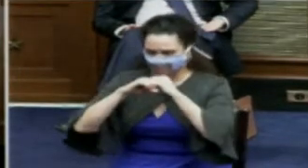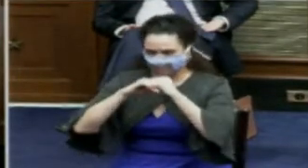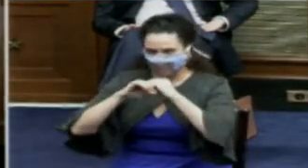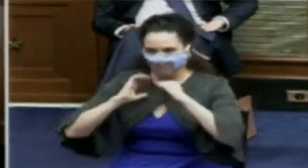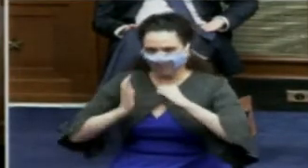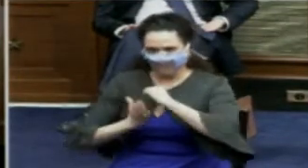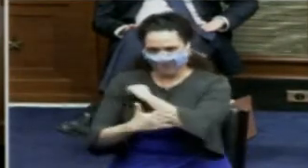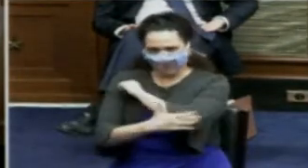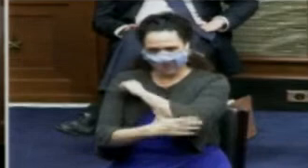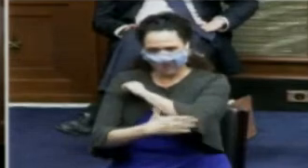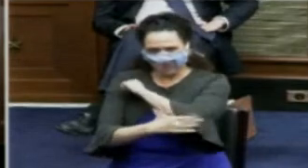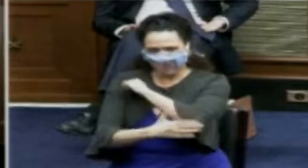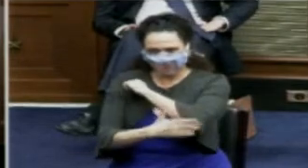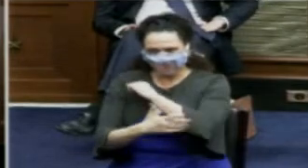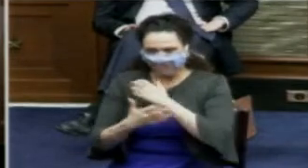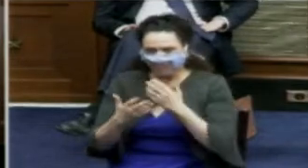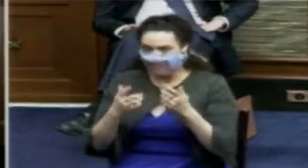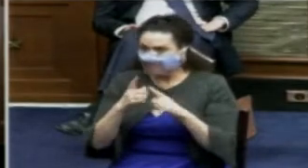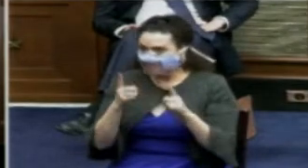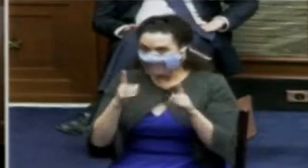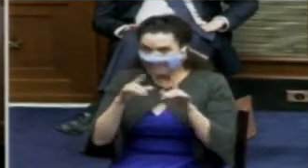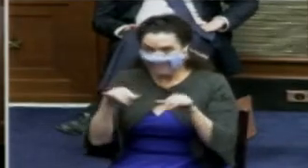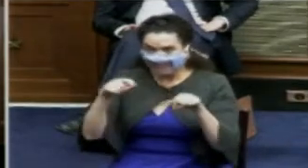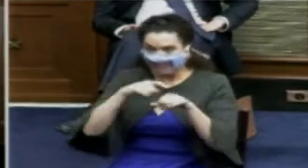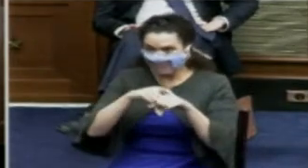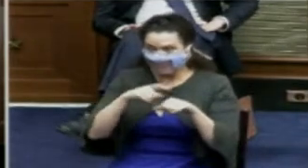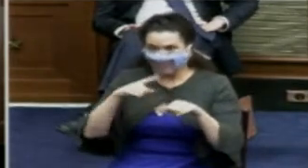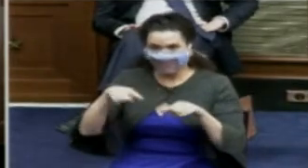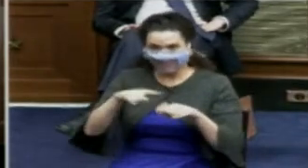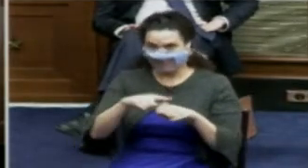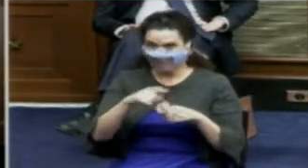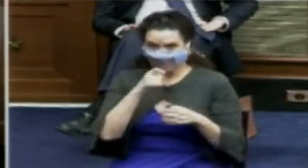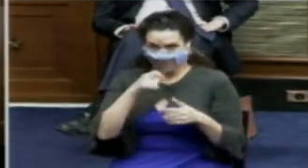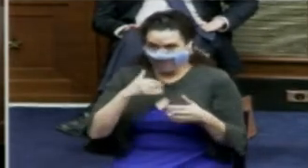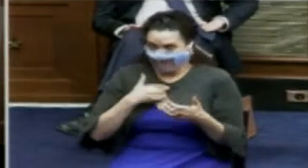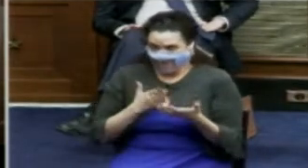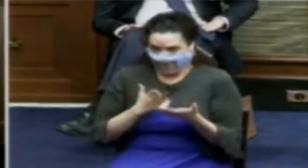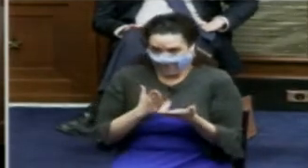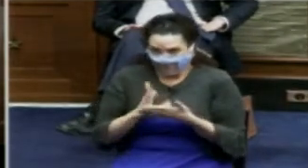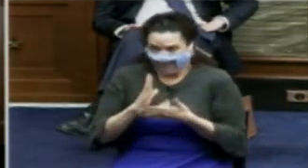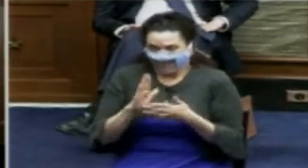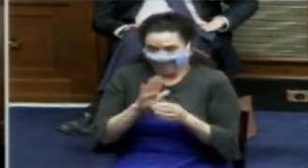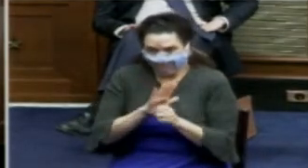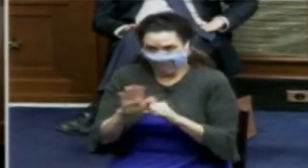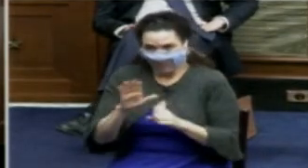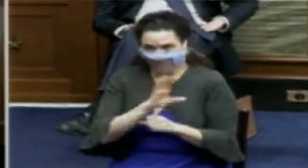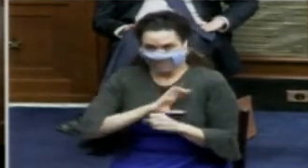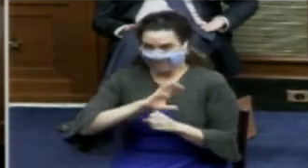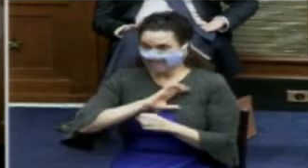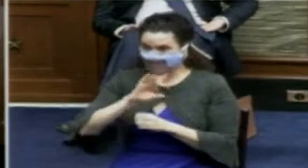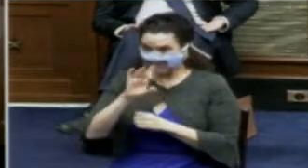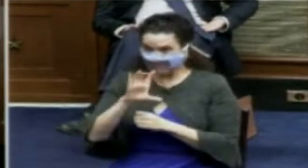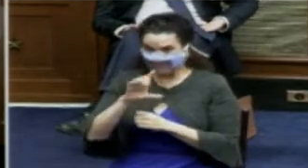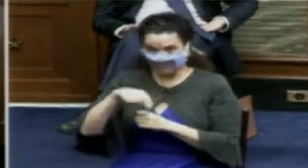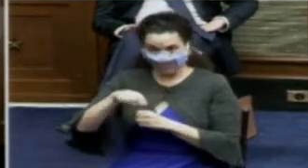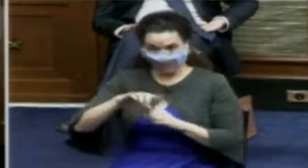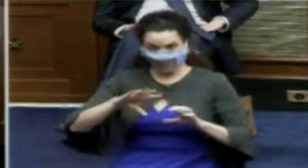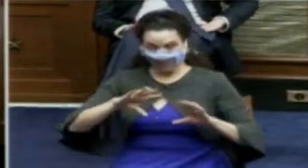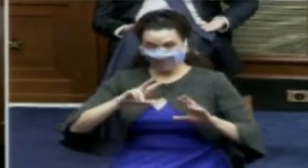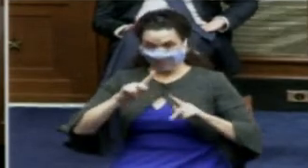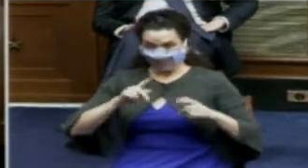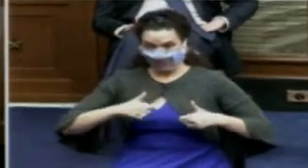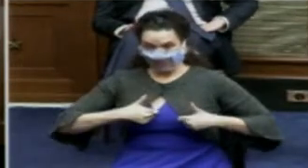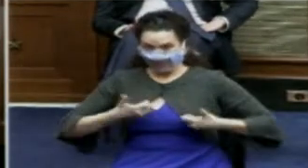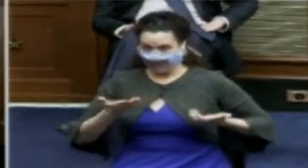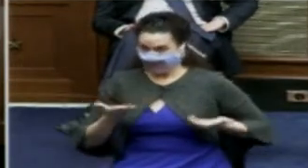Yet, they do not share in the full rights and privileges of American citizenship. DC residents have no vote in the Senate on confirmation of